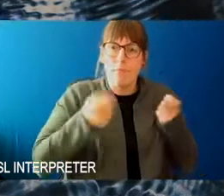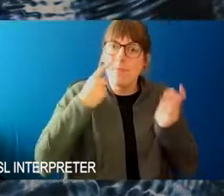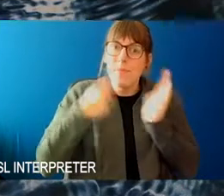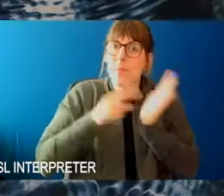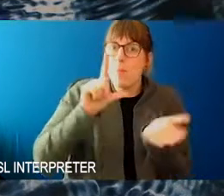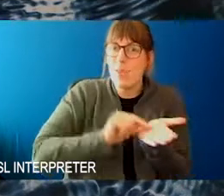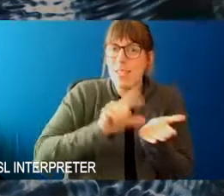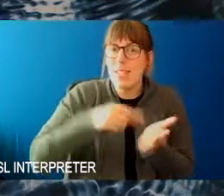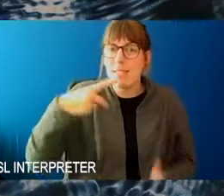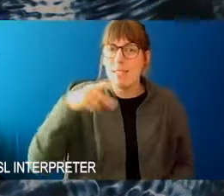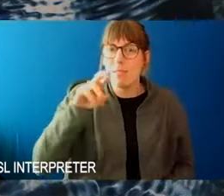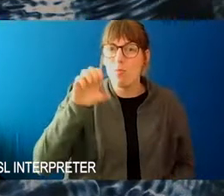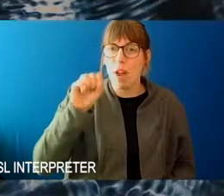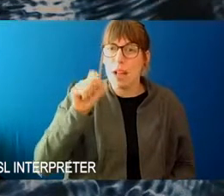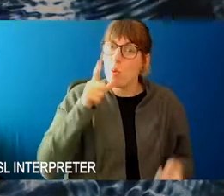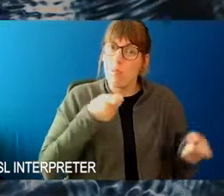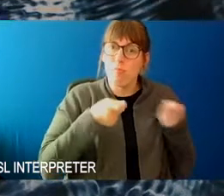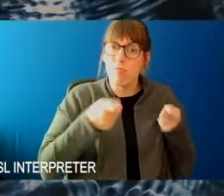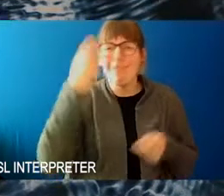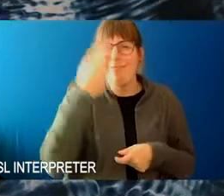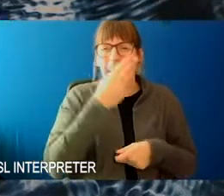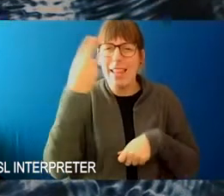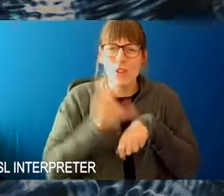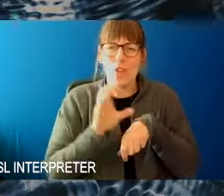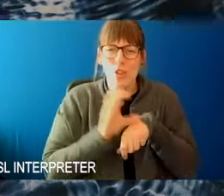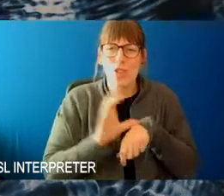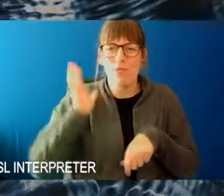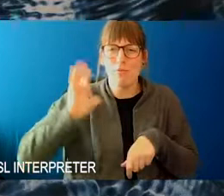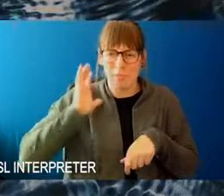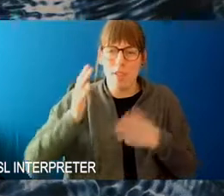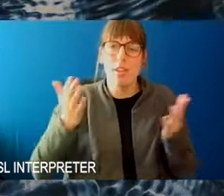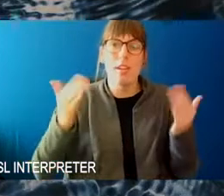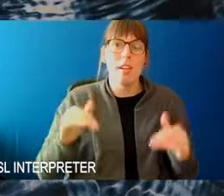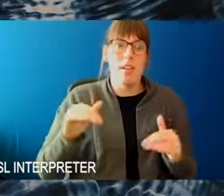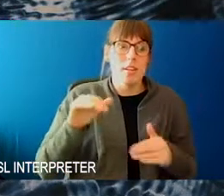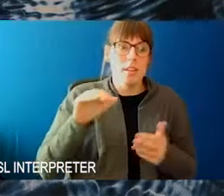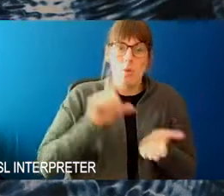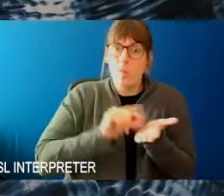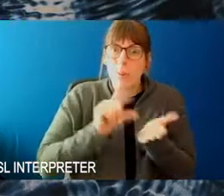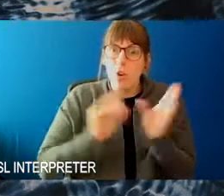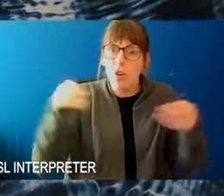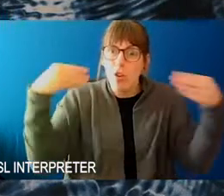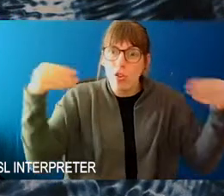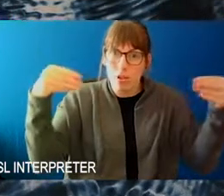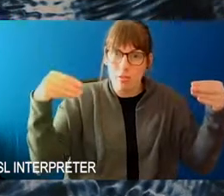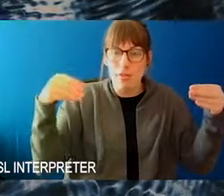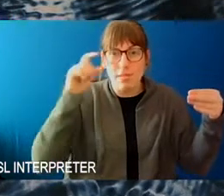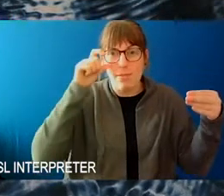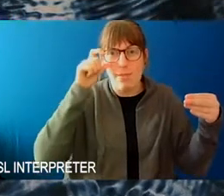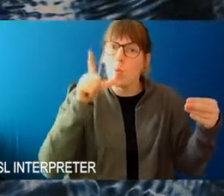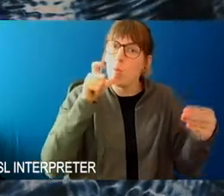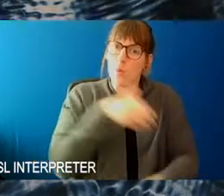of the power. When we think about the printing press, that was really held in the power of the Catholic Church. If we looked